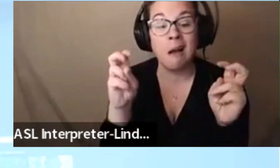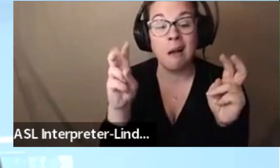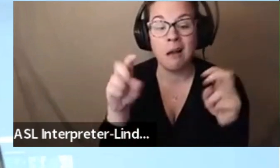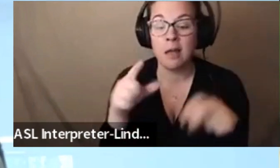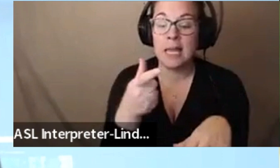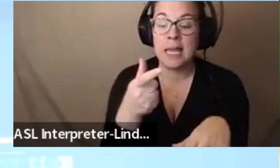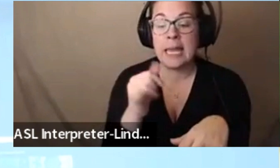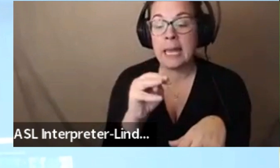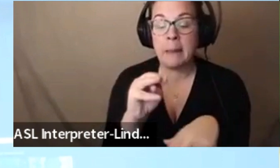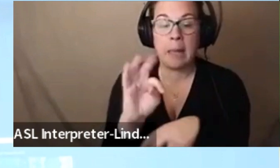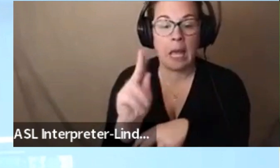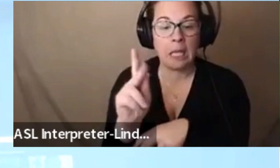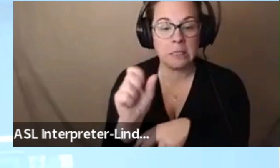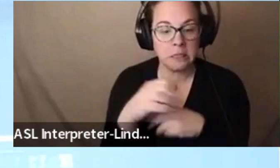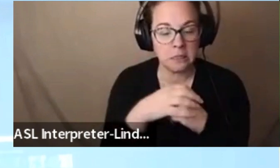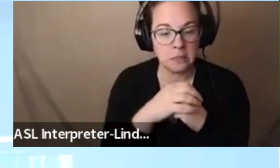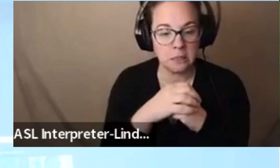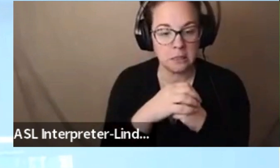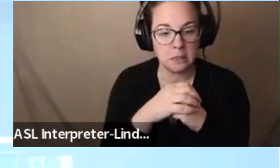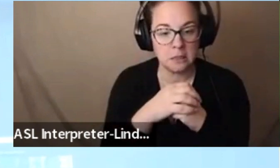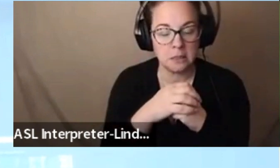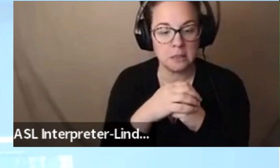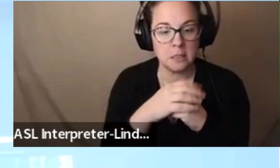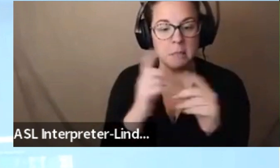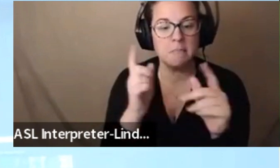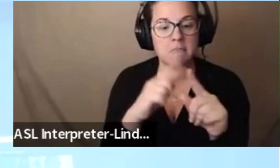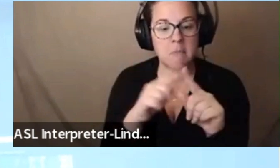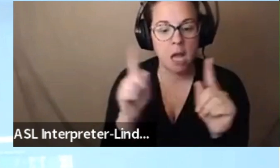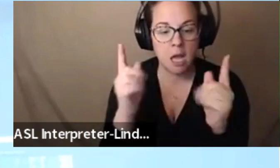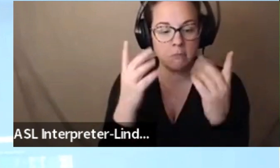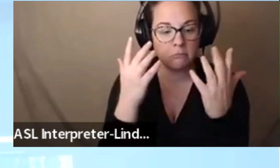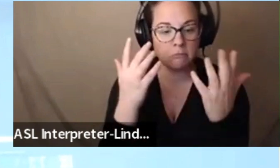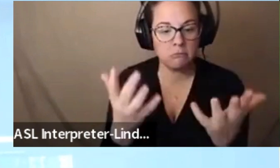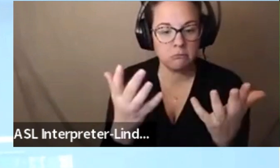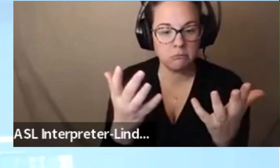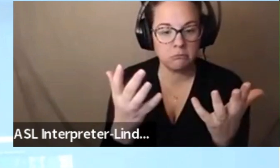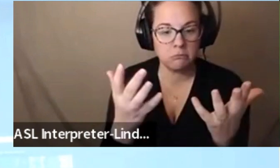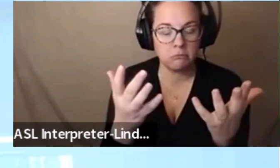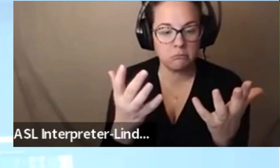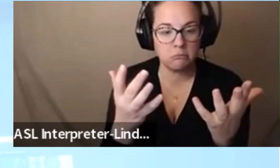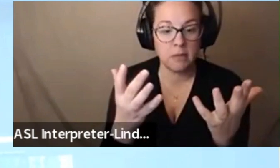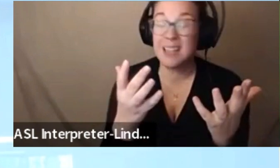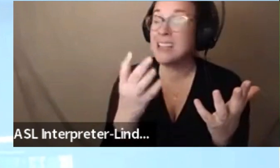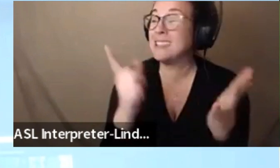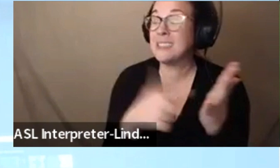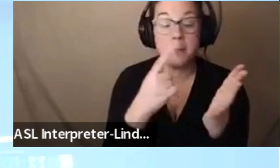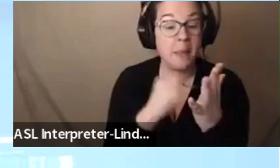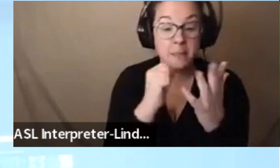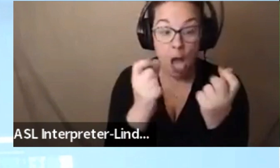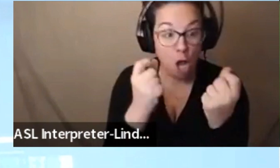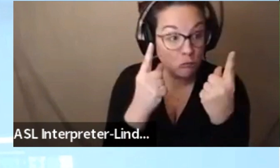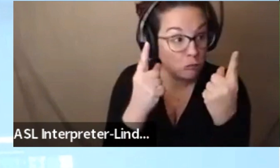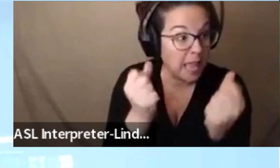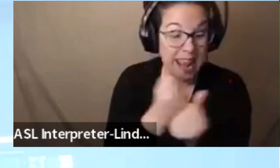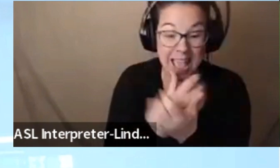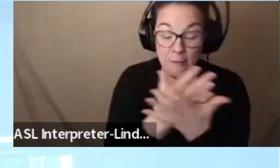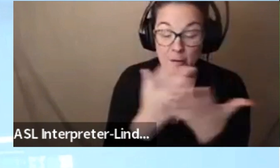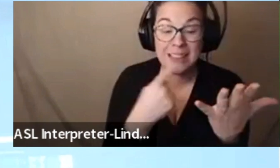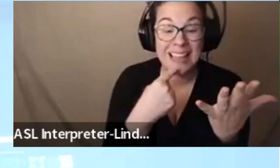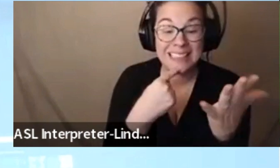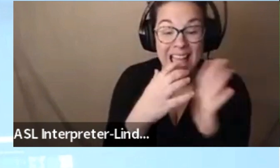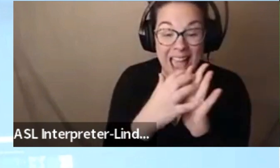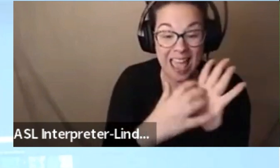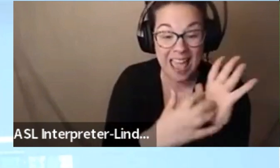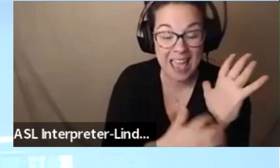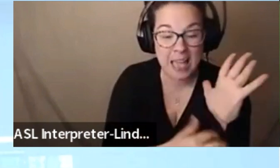I think that's a very gimmicky version of it. Maybe some people don't like it because it is, but I thought it just put it in a place where you could understand what was